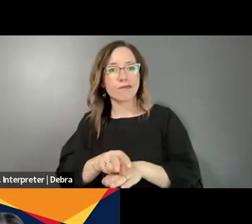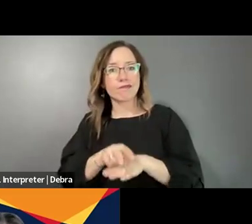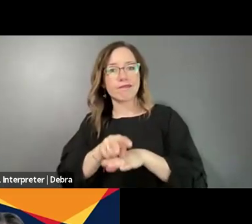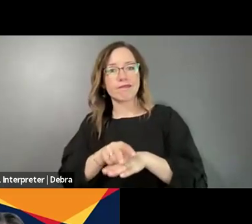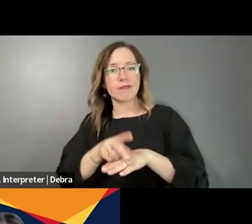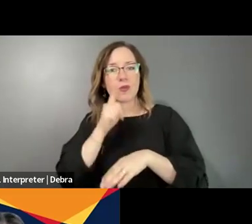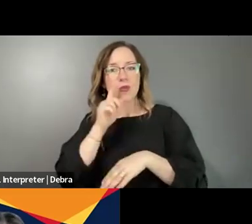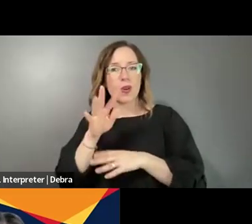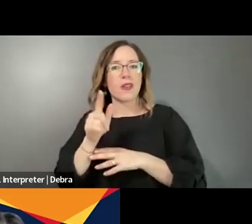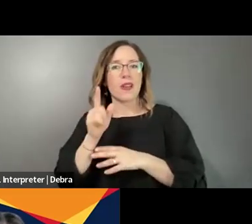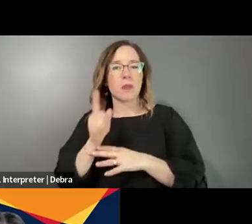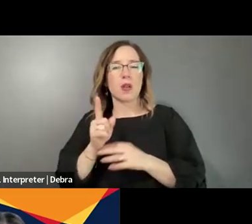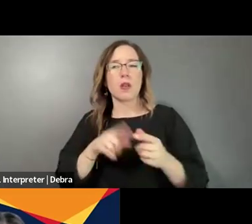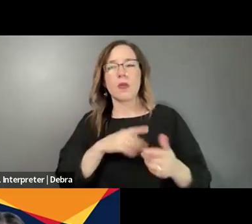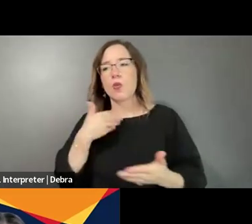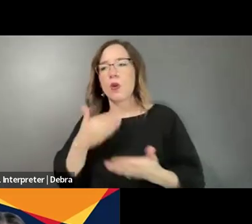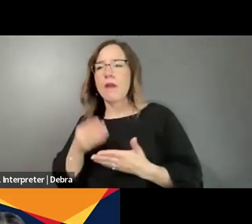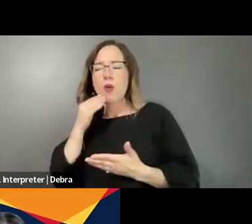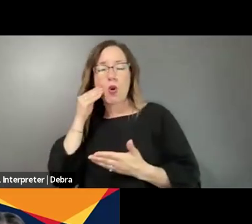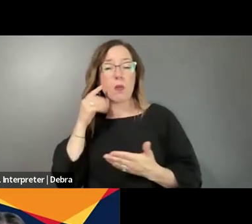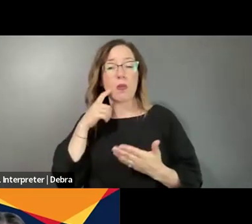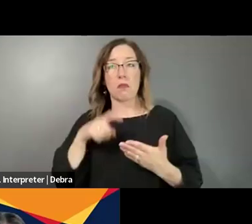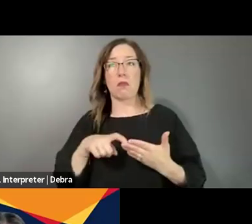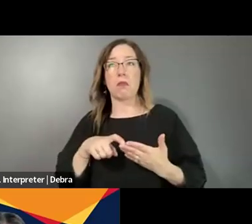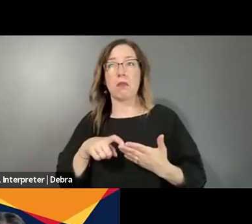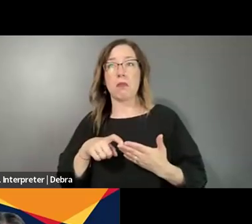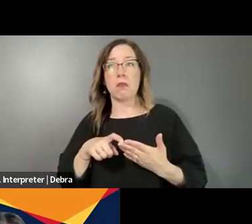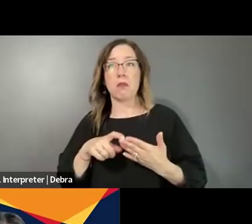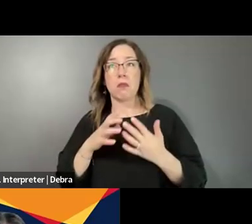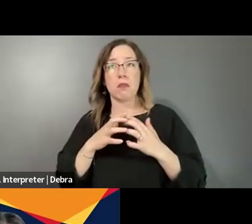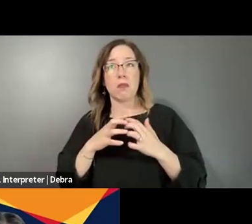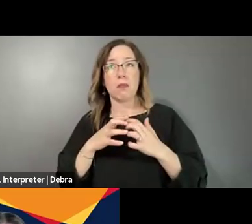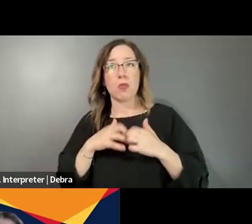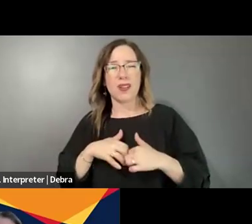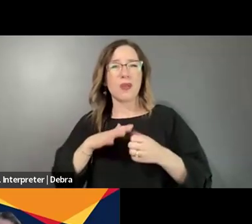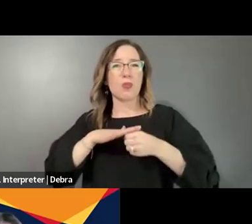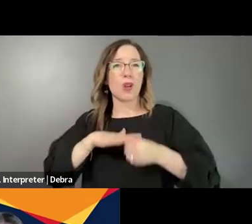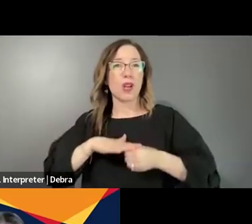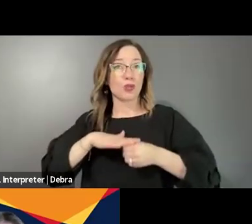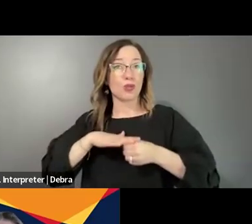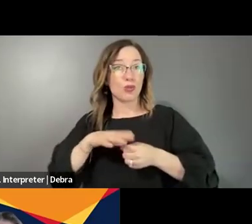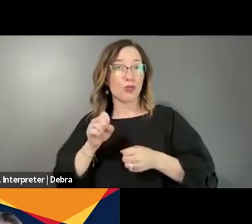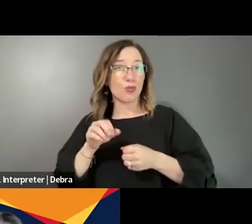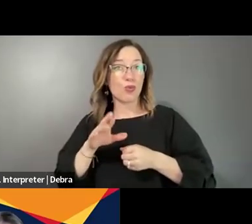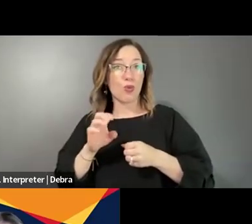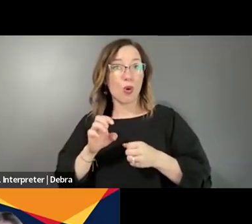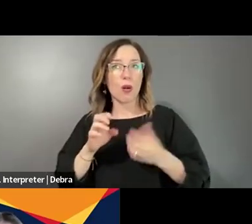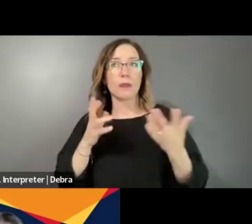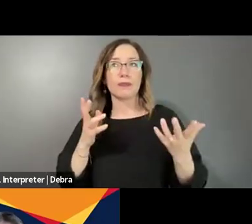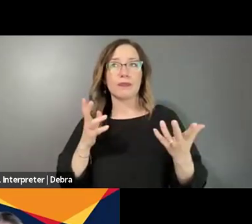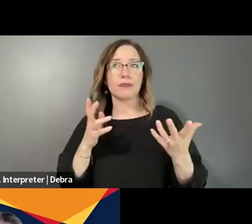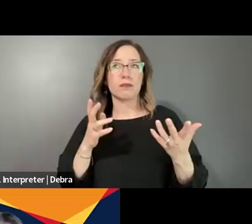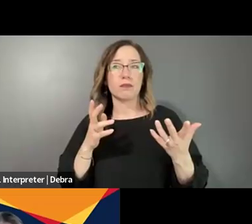minutes. You go home and the next couple of days you find out you're breaking down with a pressure sore somewhere, and